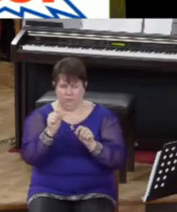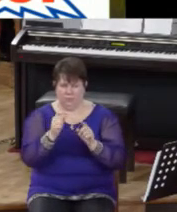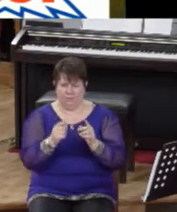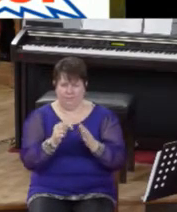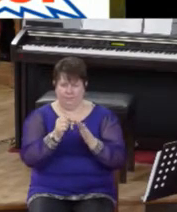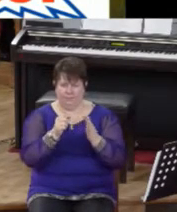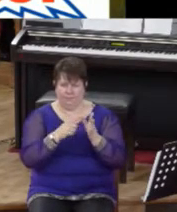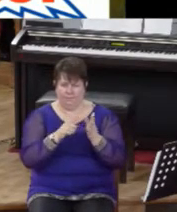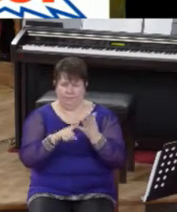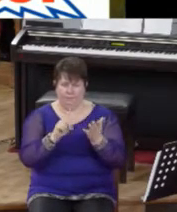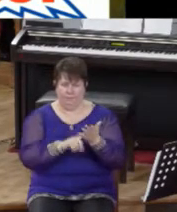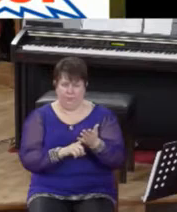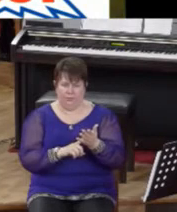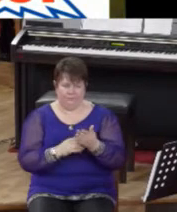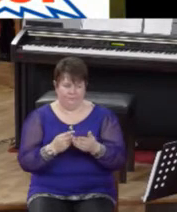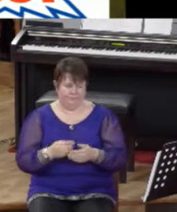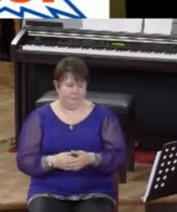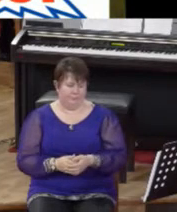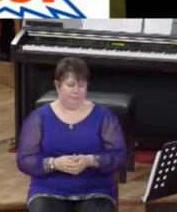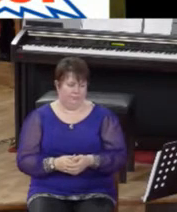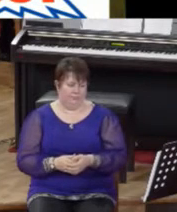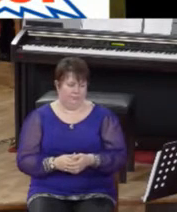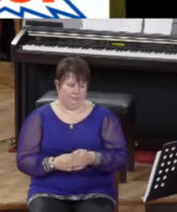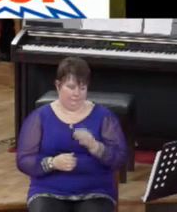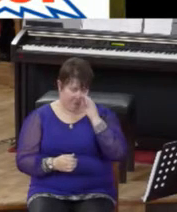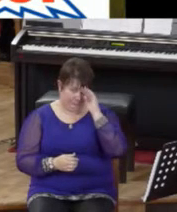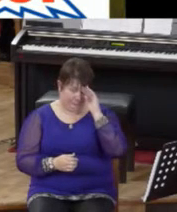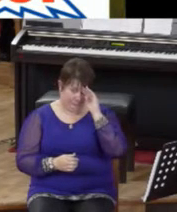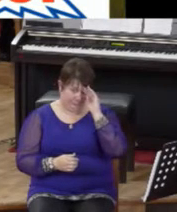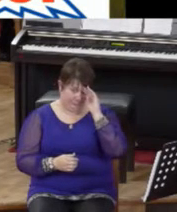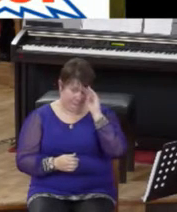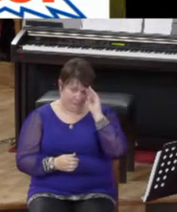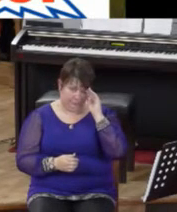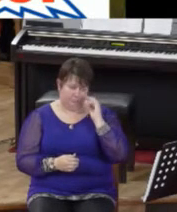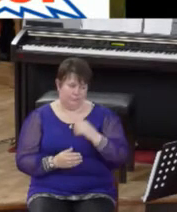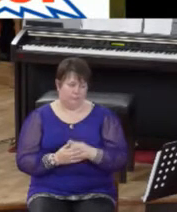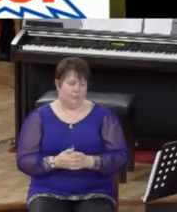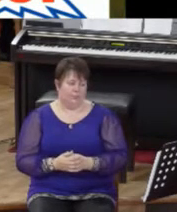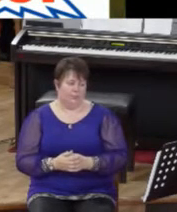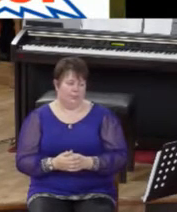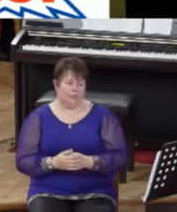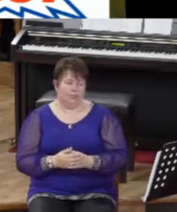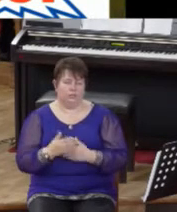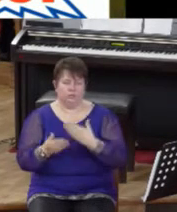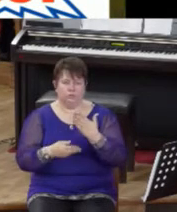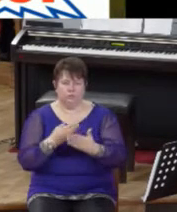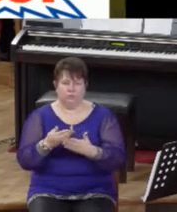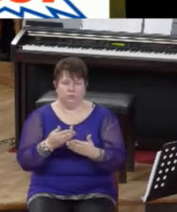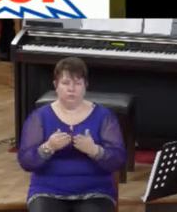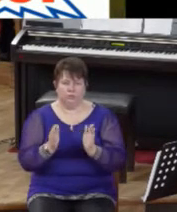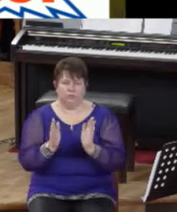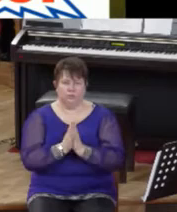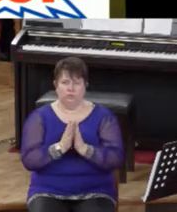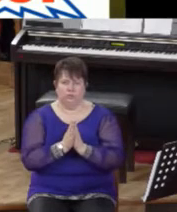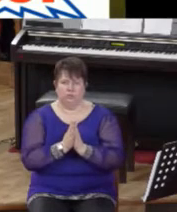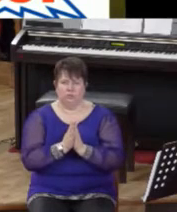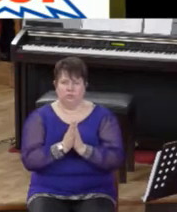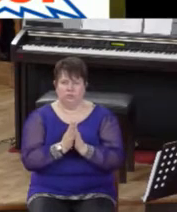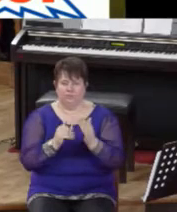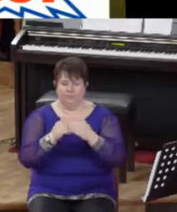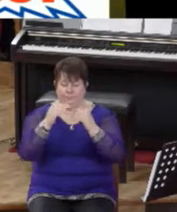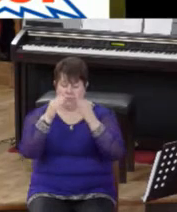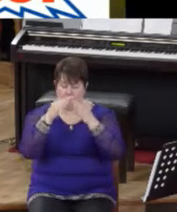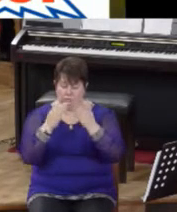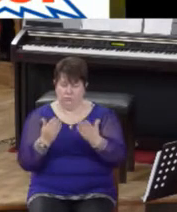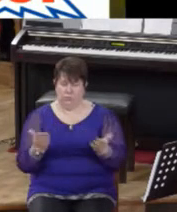and what I've perhaps inadequately tried to express today. The story is about a church